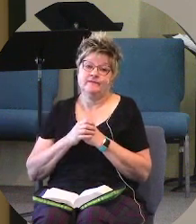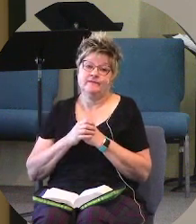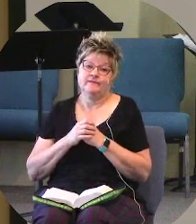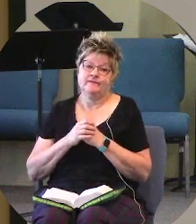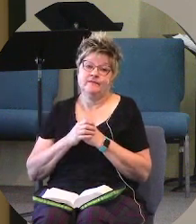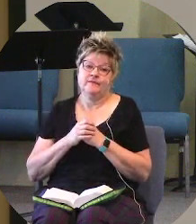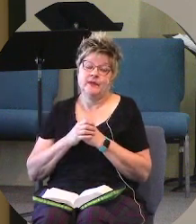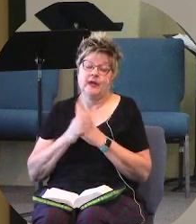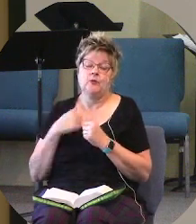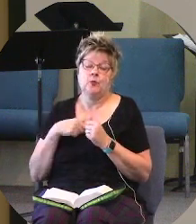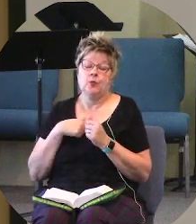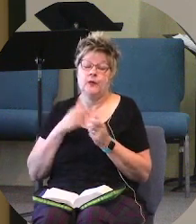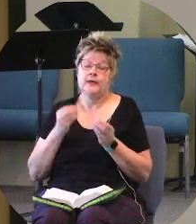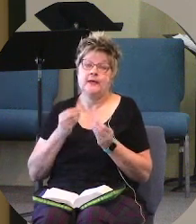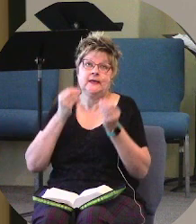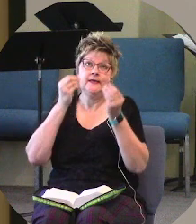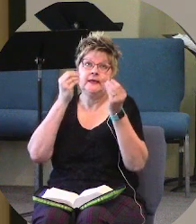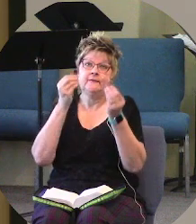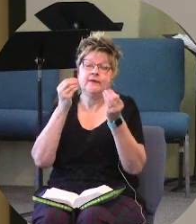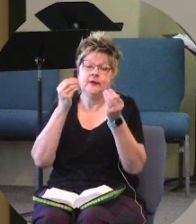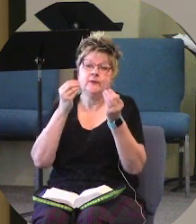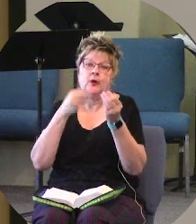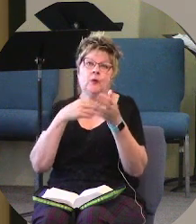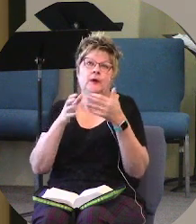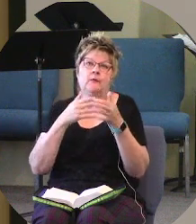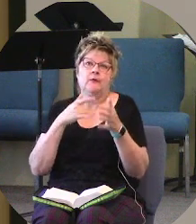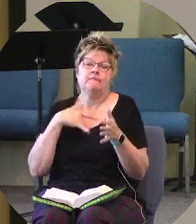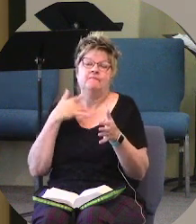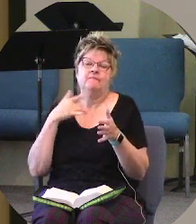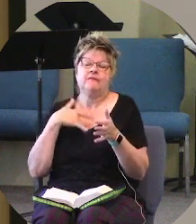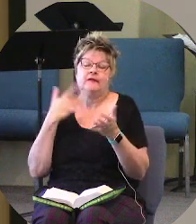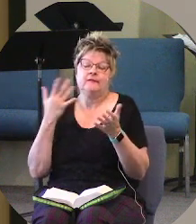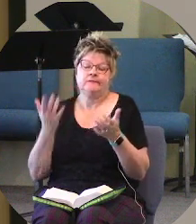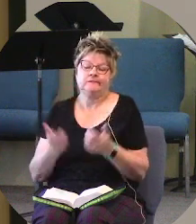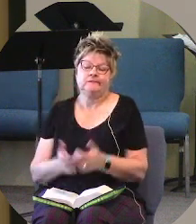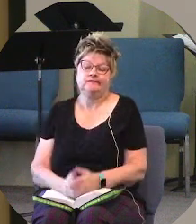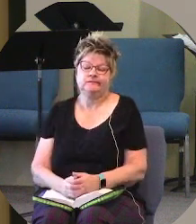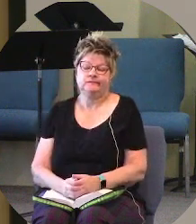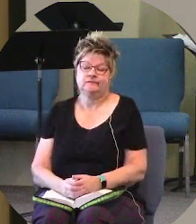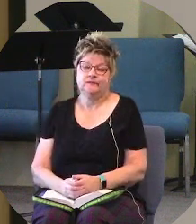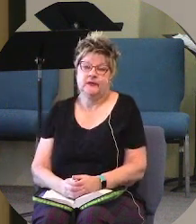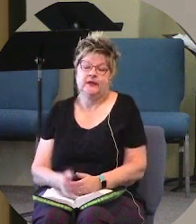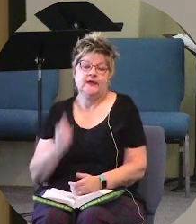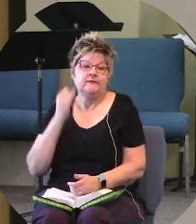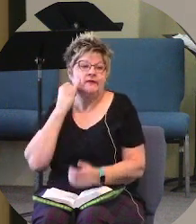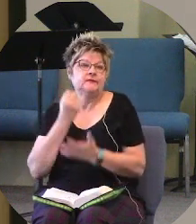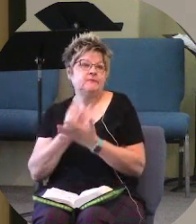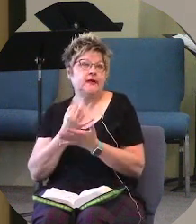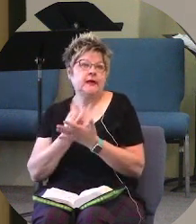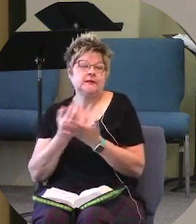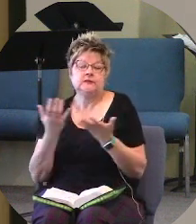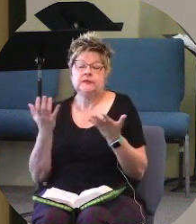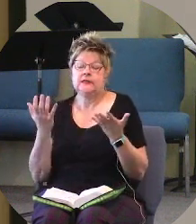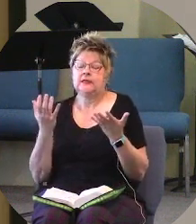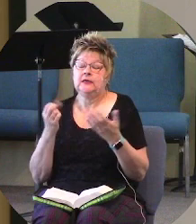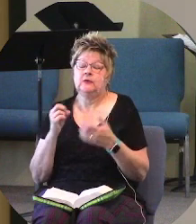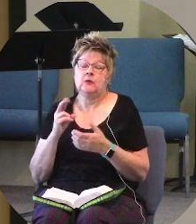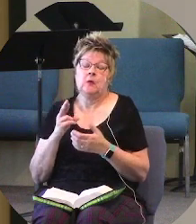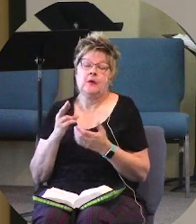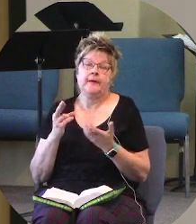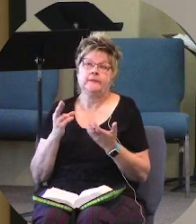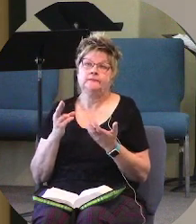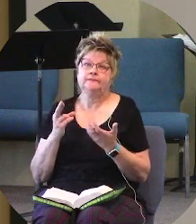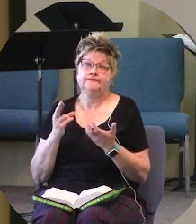And we give him what we feel like. Whether it's financially, whether